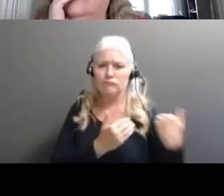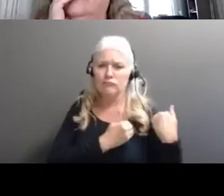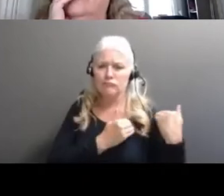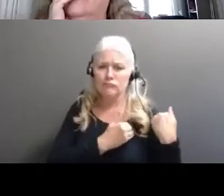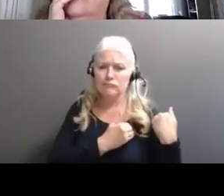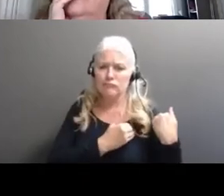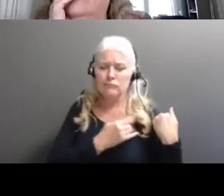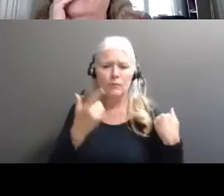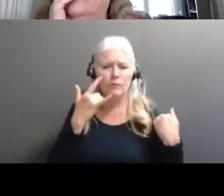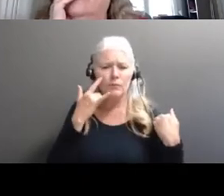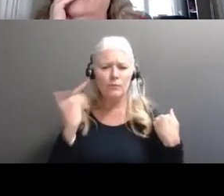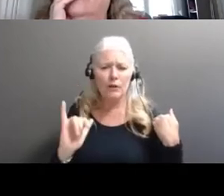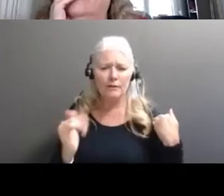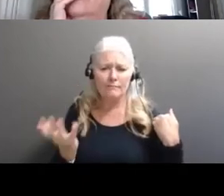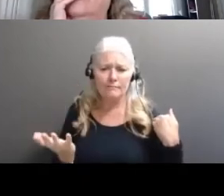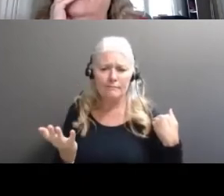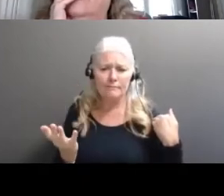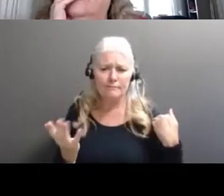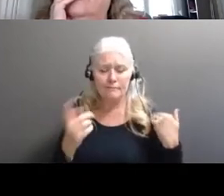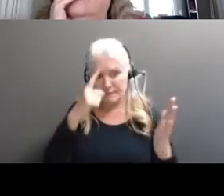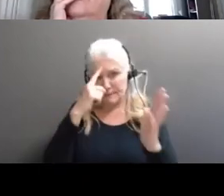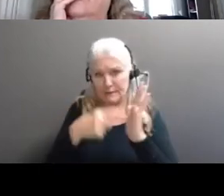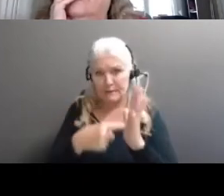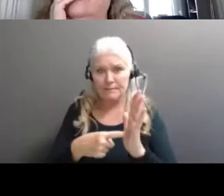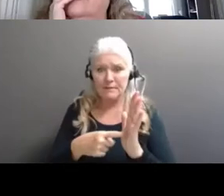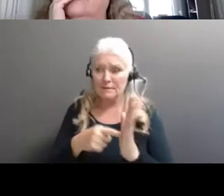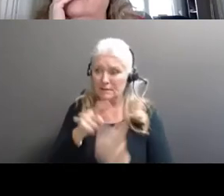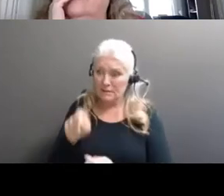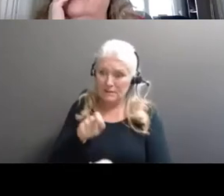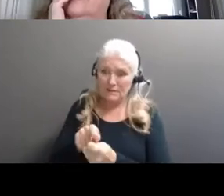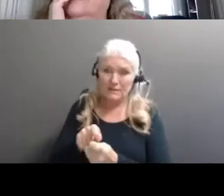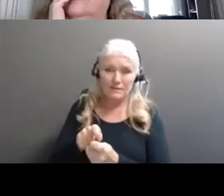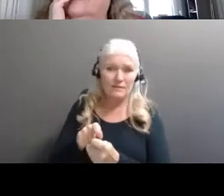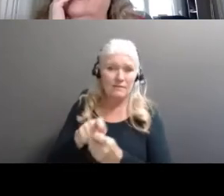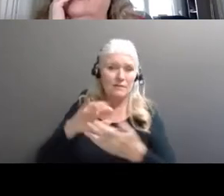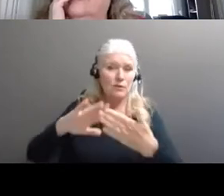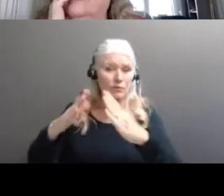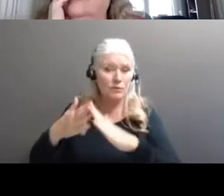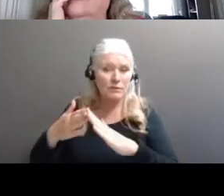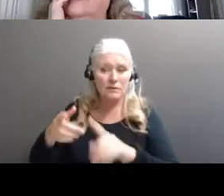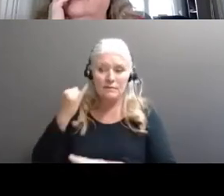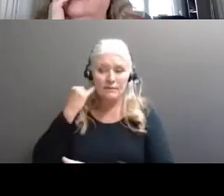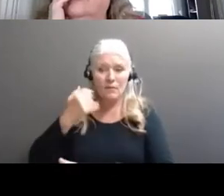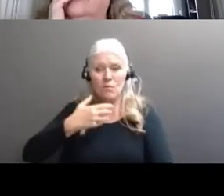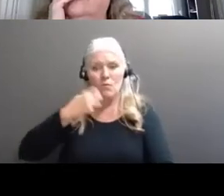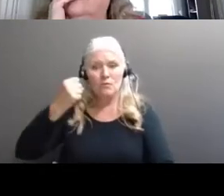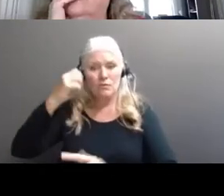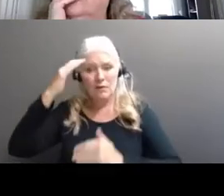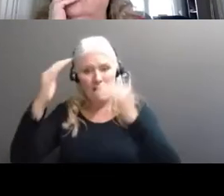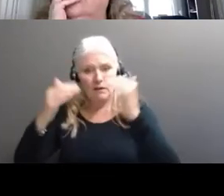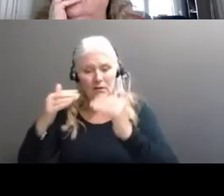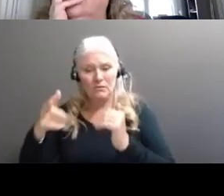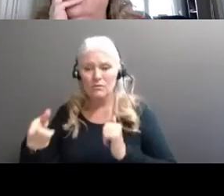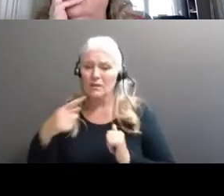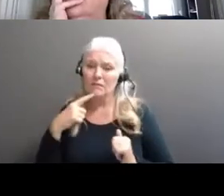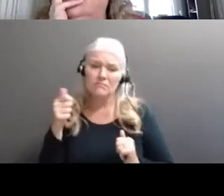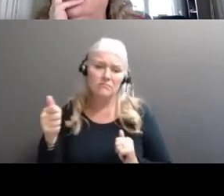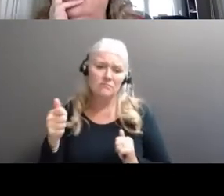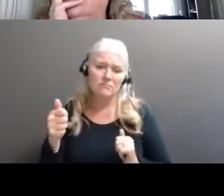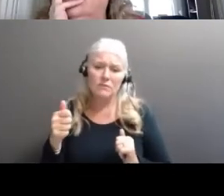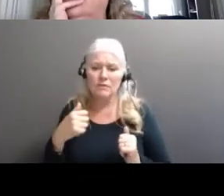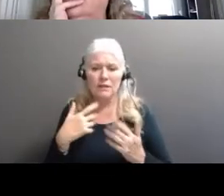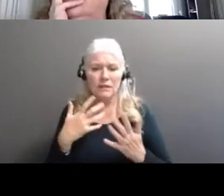really specifically in a particular community around an older adult who was vulnerable and will continue to be vulnerable unless there